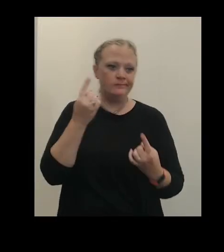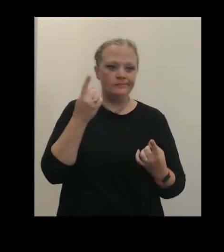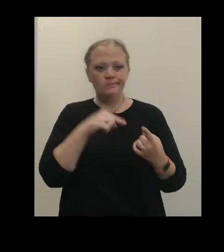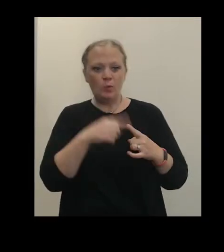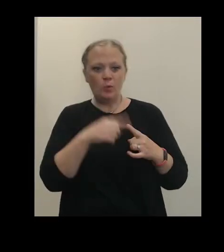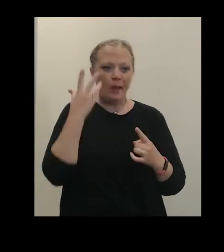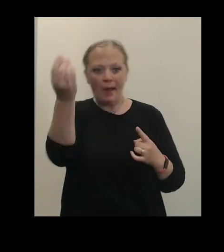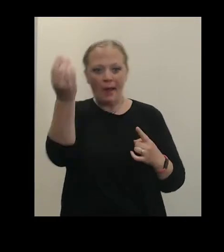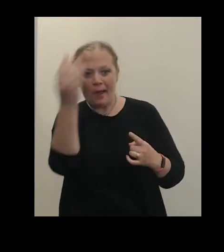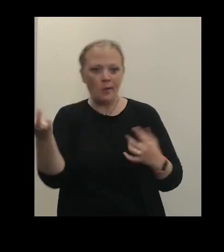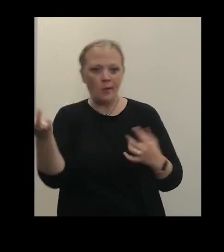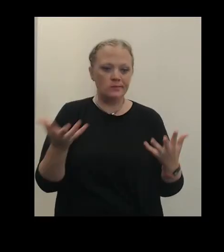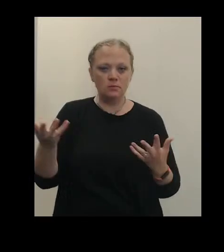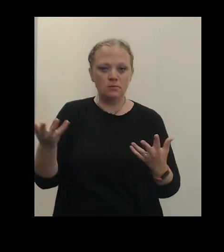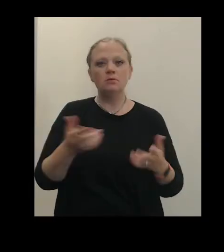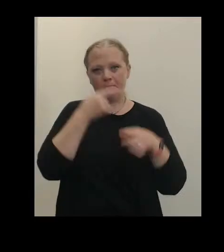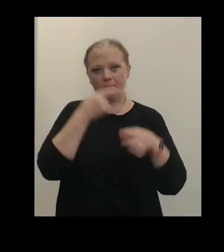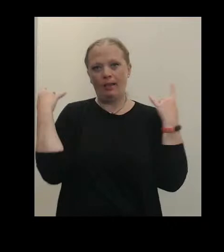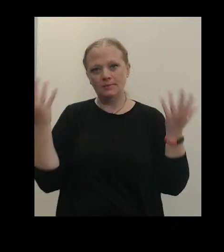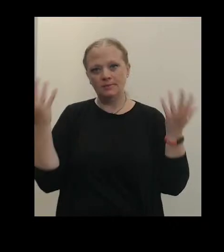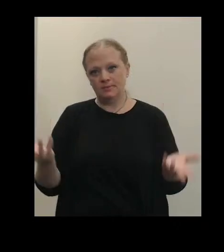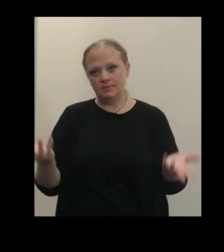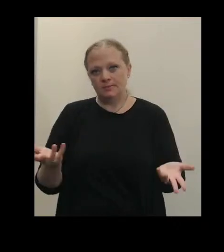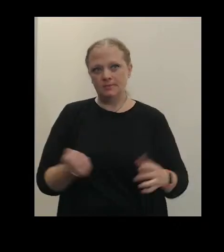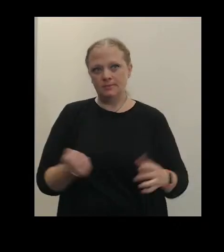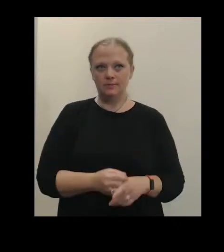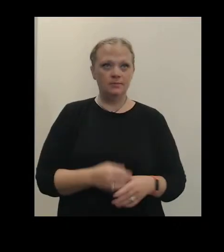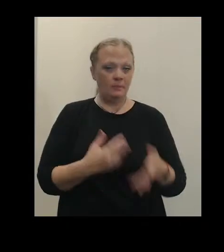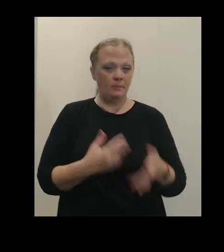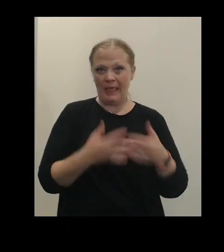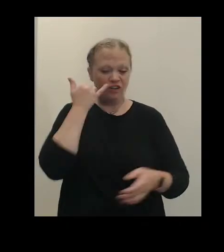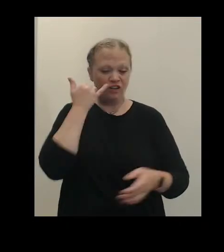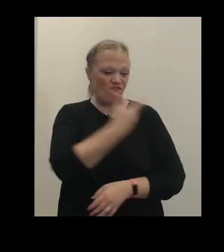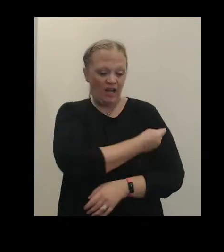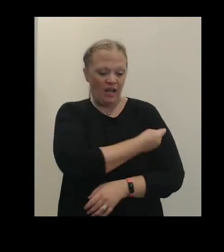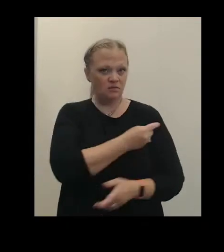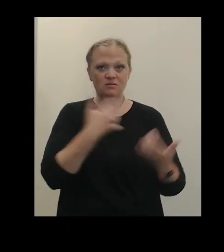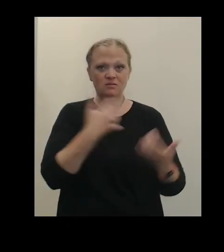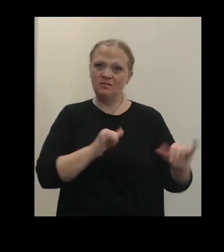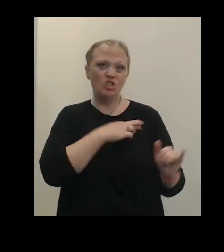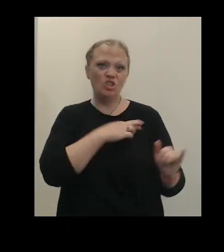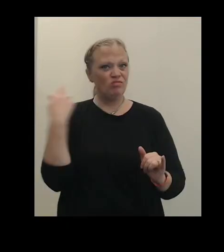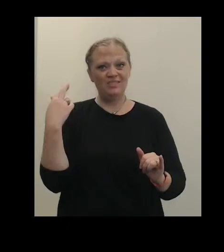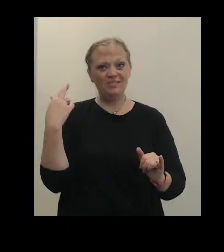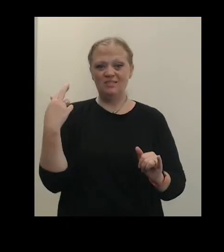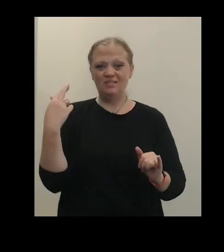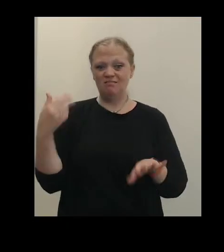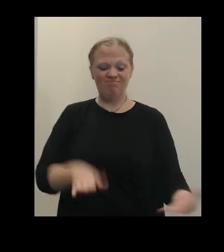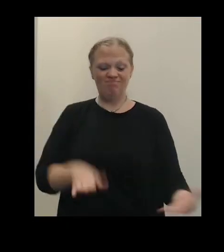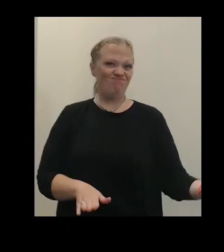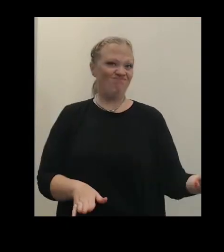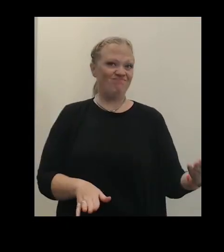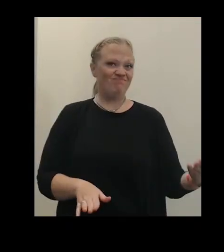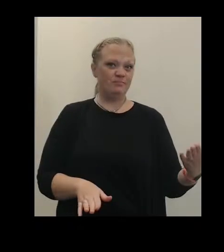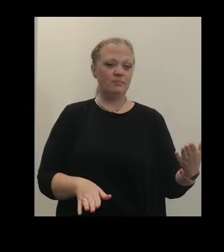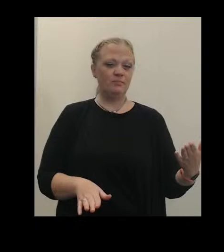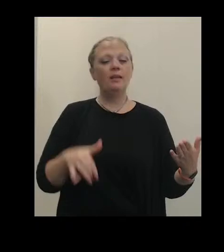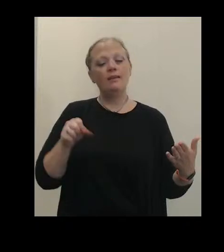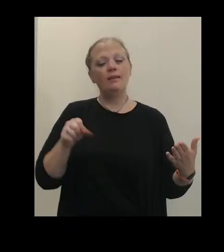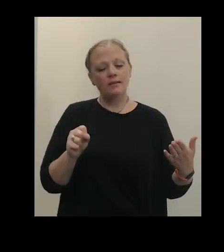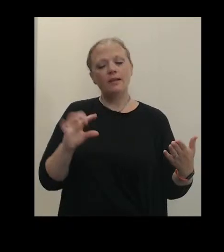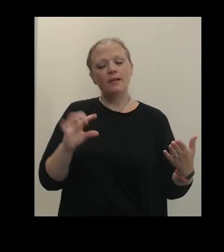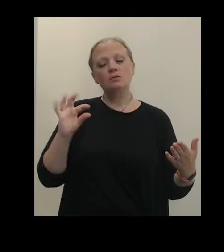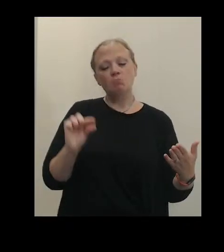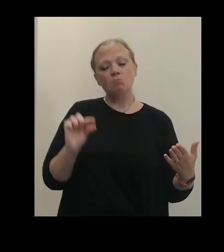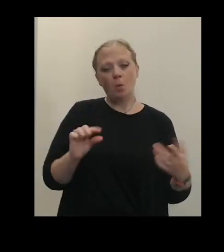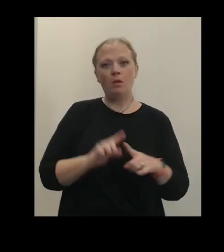mask. If I'm even vaccinated, you still have a risk of death, though it is very small. And the one